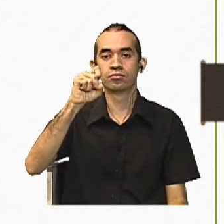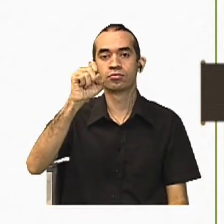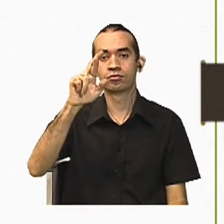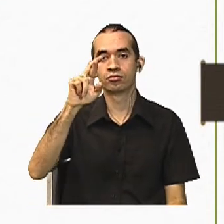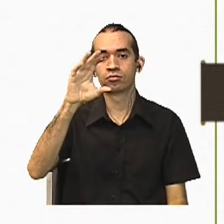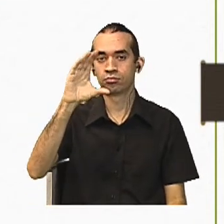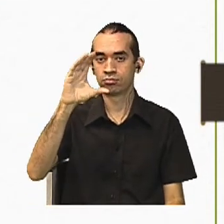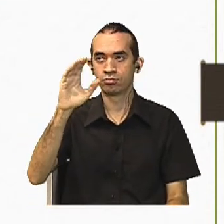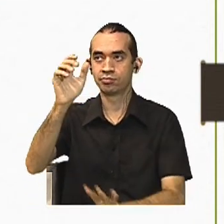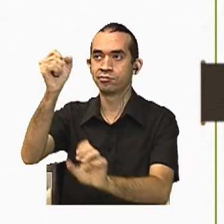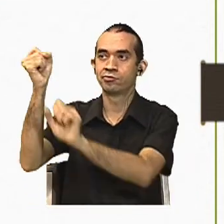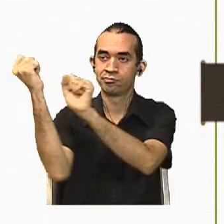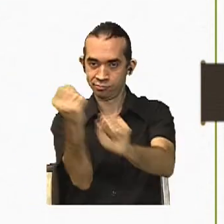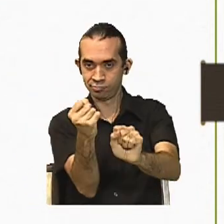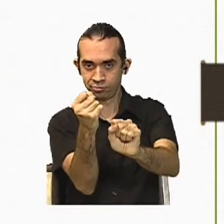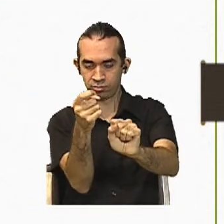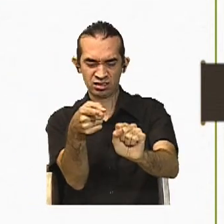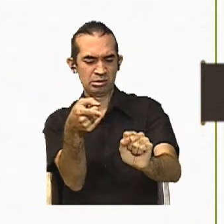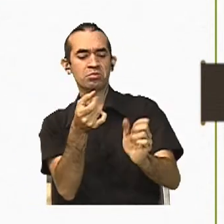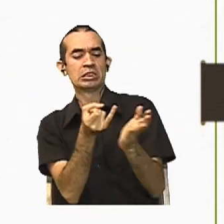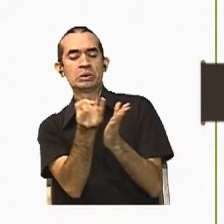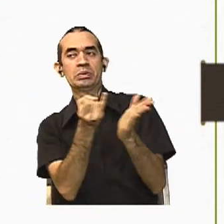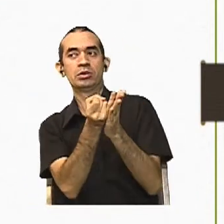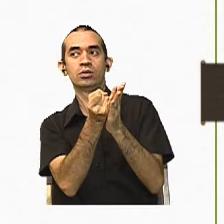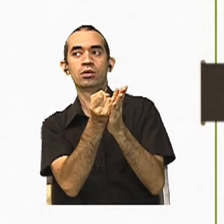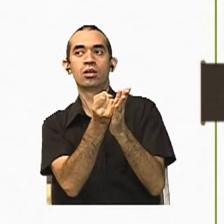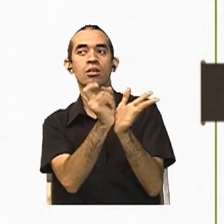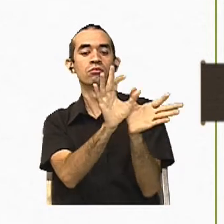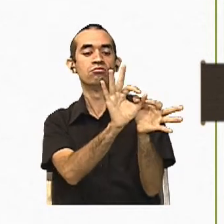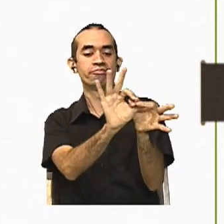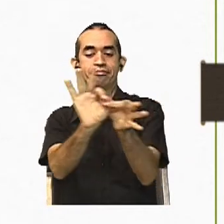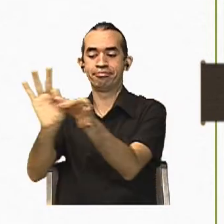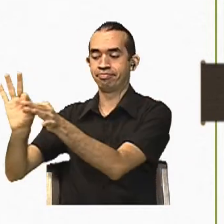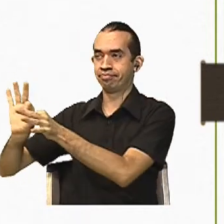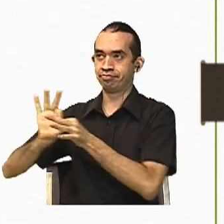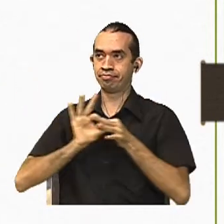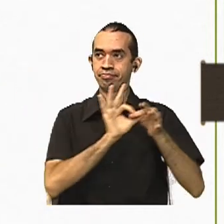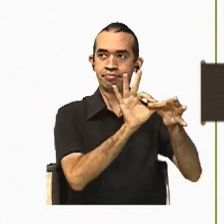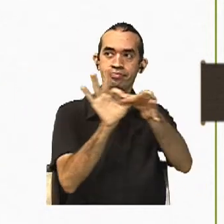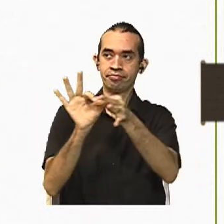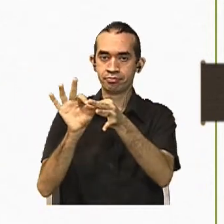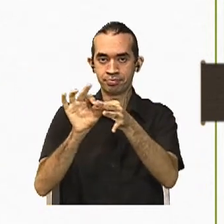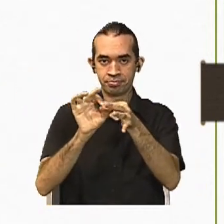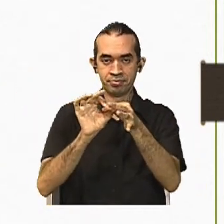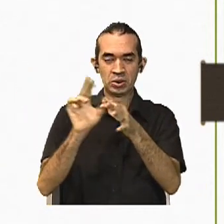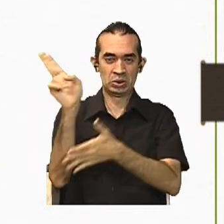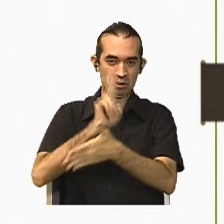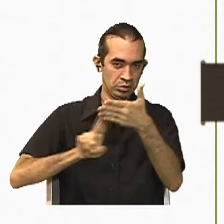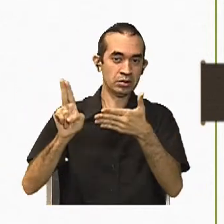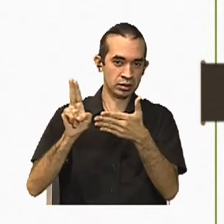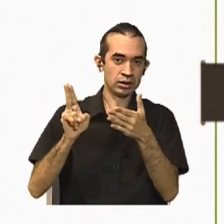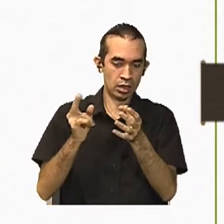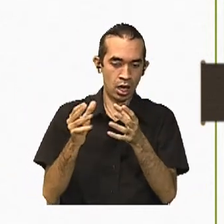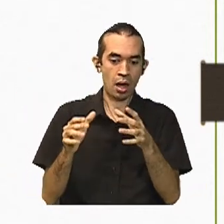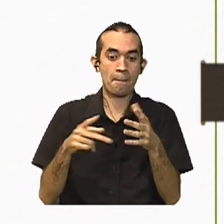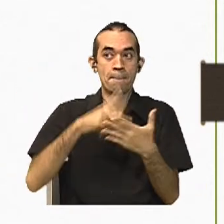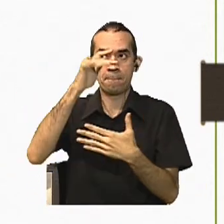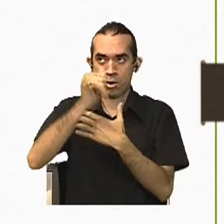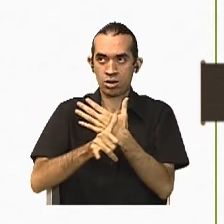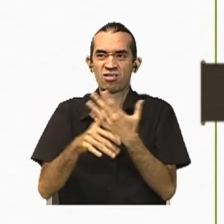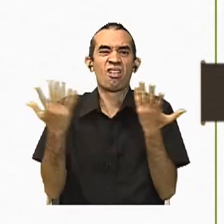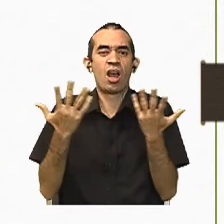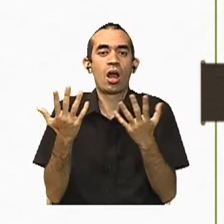EPSRC, the research is part of a wider UEA project on automatic lip